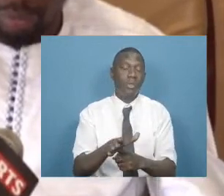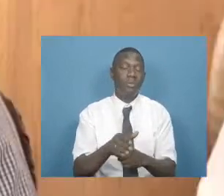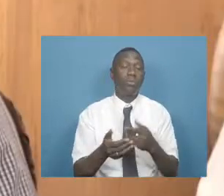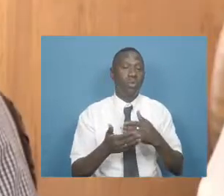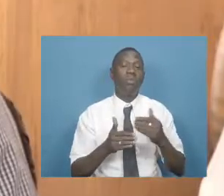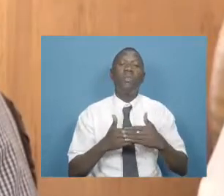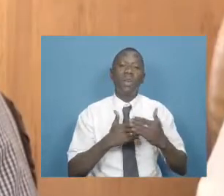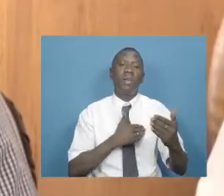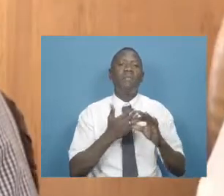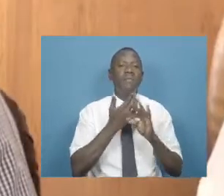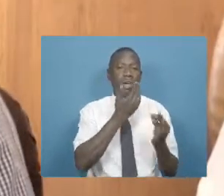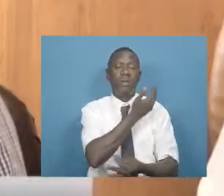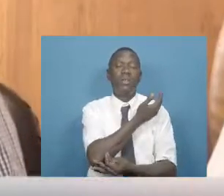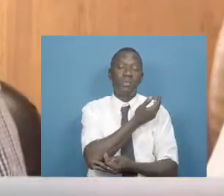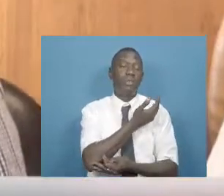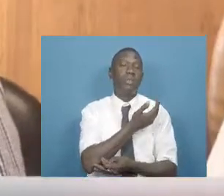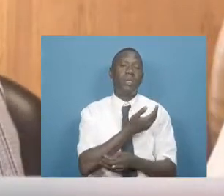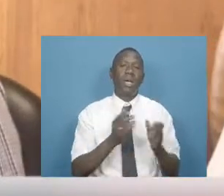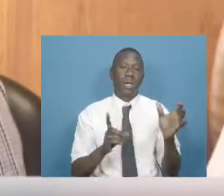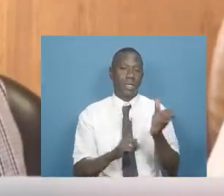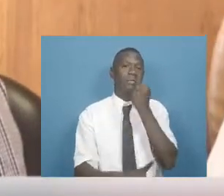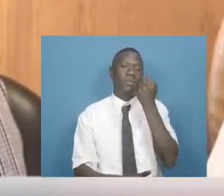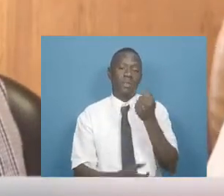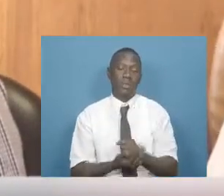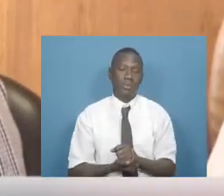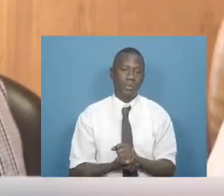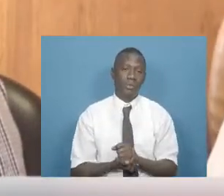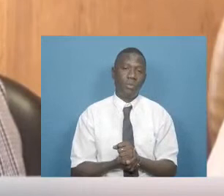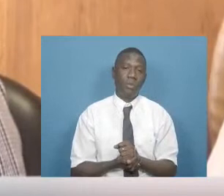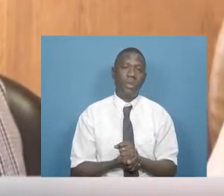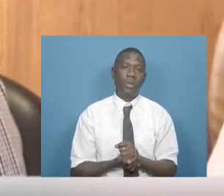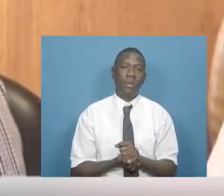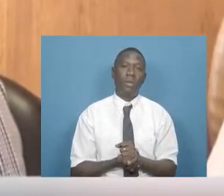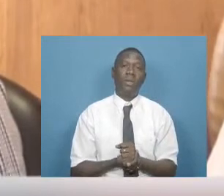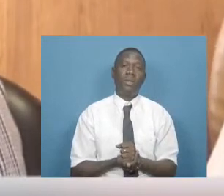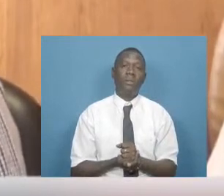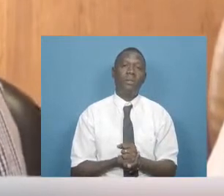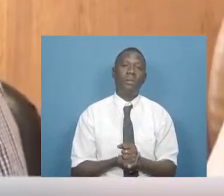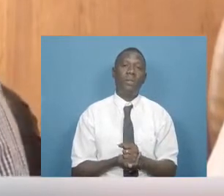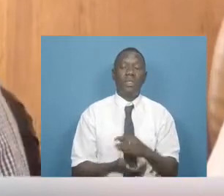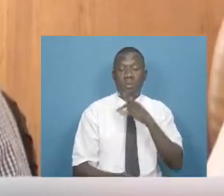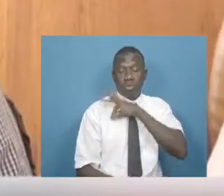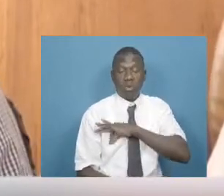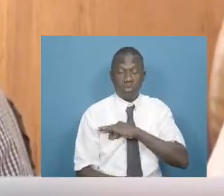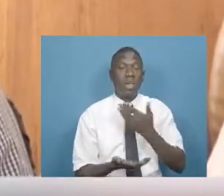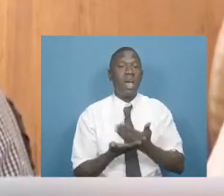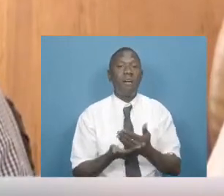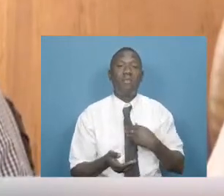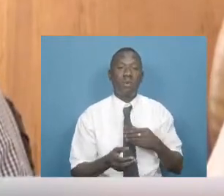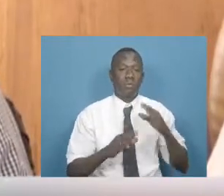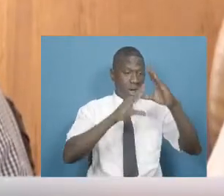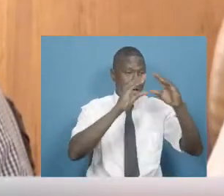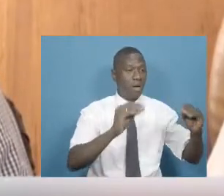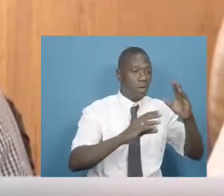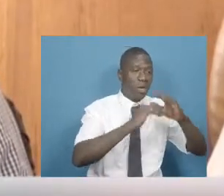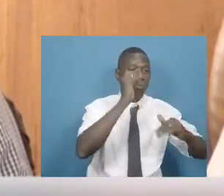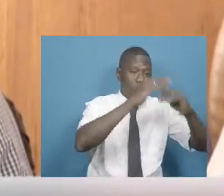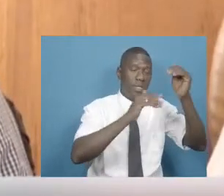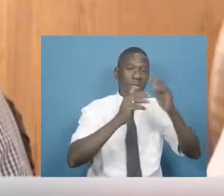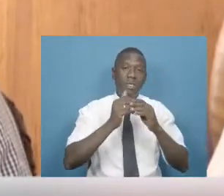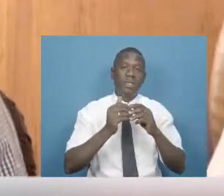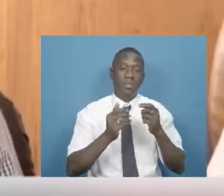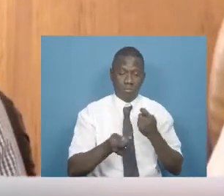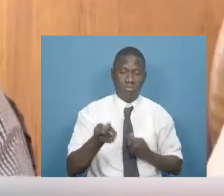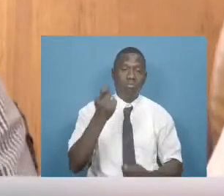achievements. For the revenues generated from the real housing, this is what is plowed back, and then being